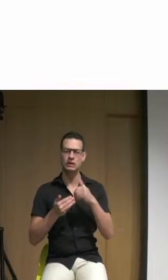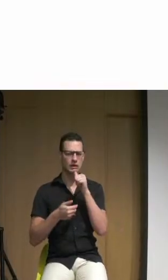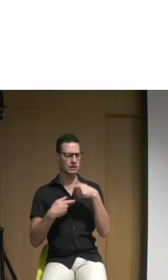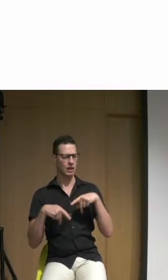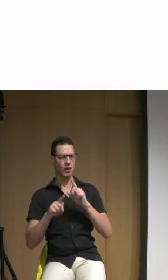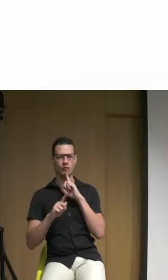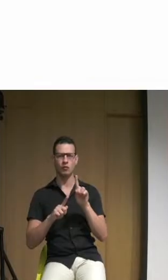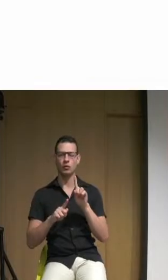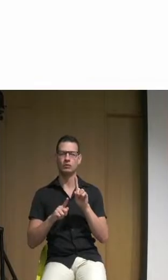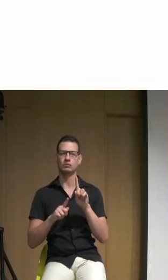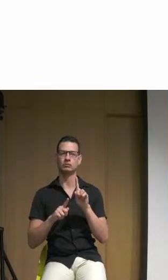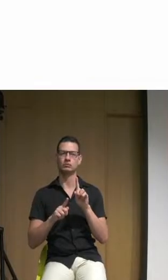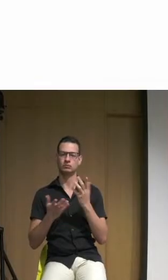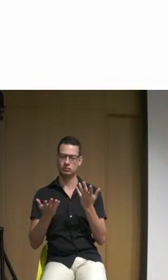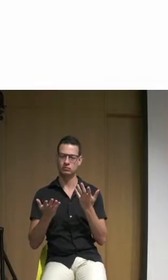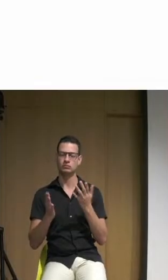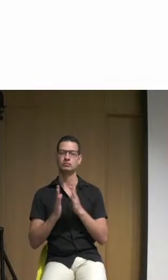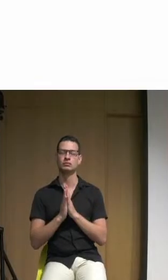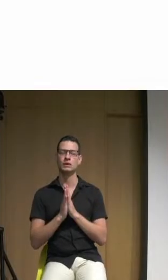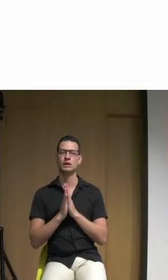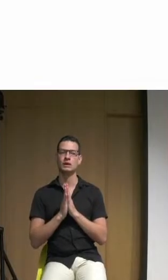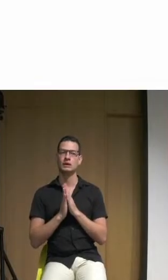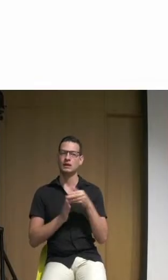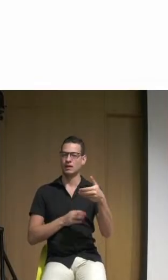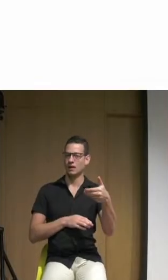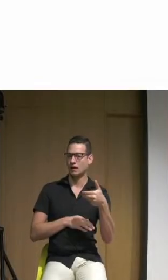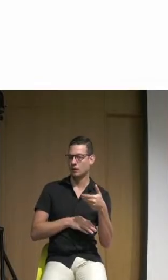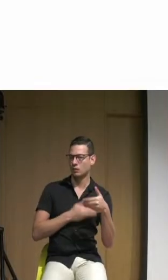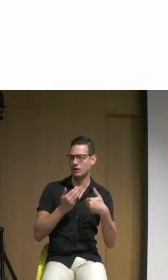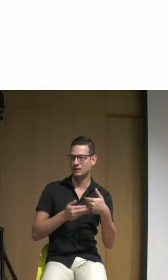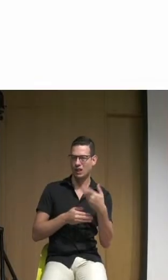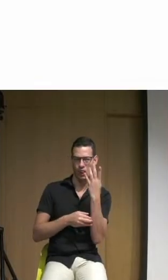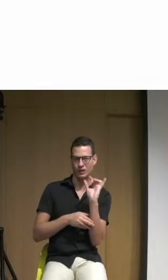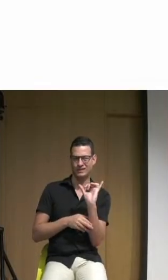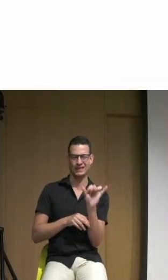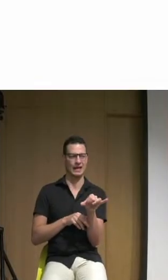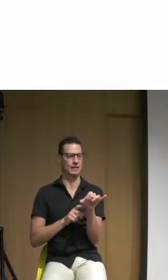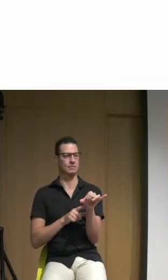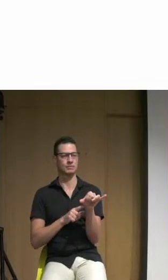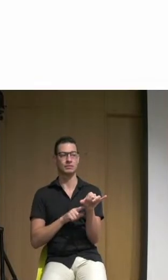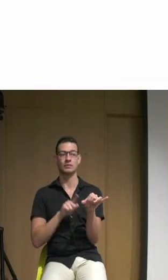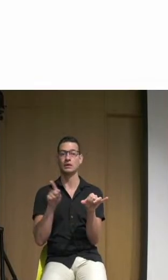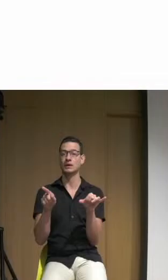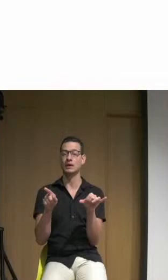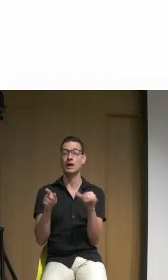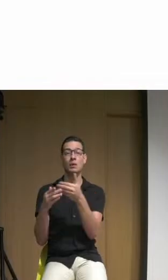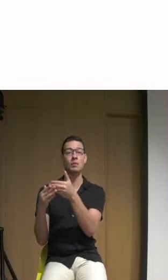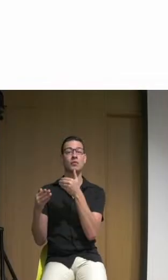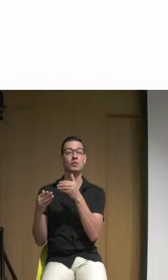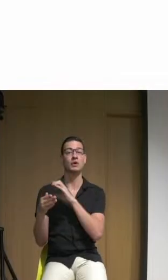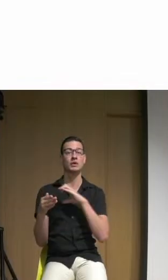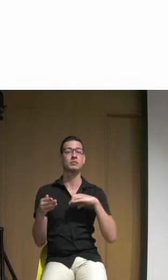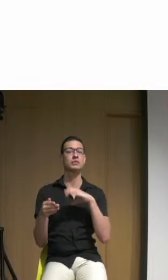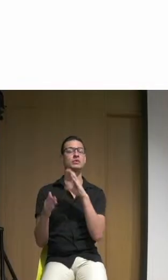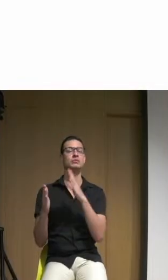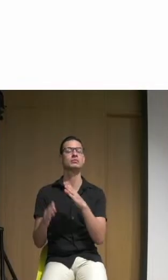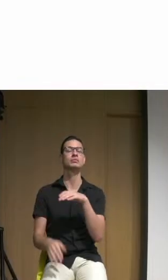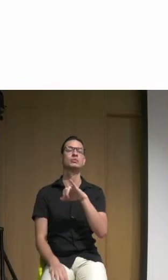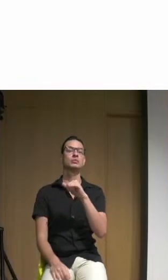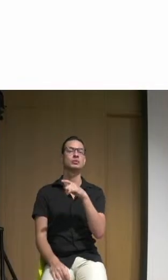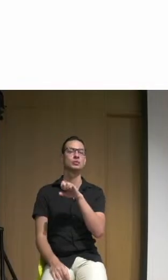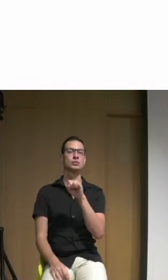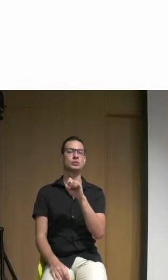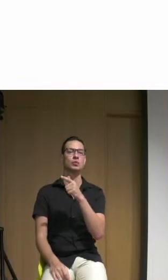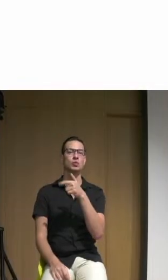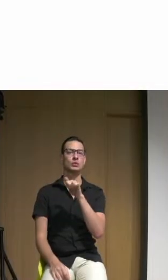allow for a hiring process of that sort. Prior to even what Commissioner Jones-Austin just shared for the record, the fact that